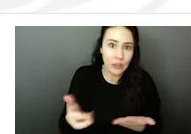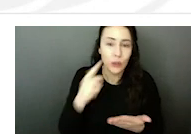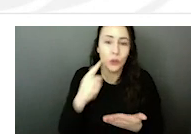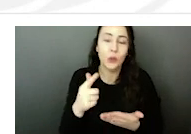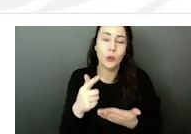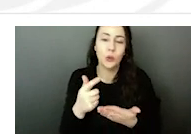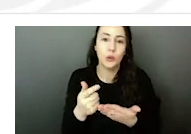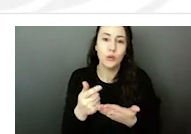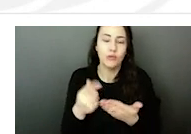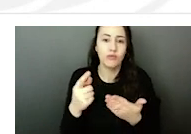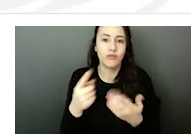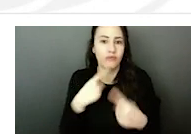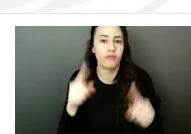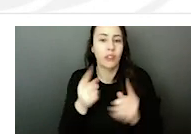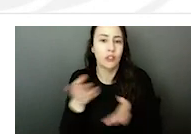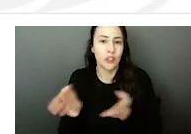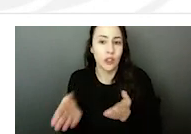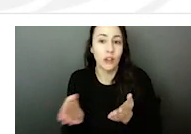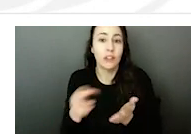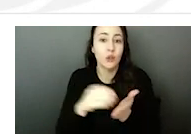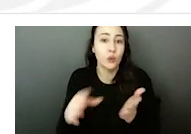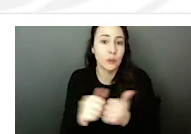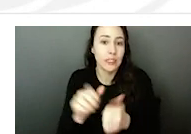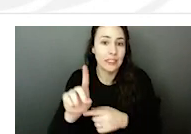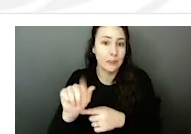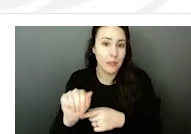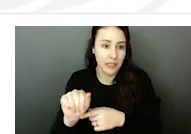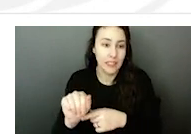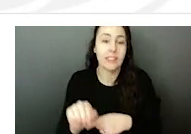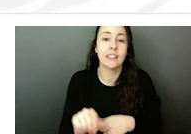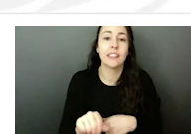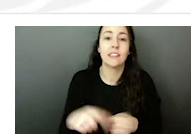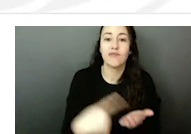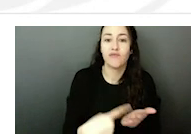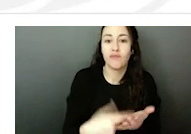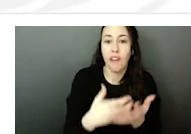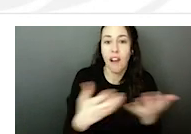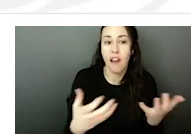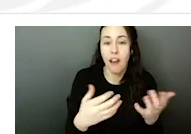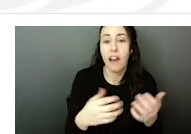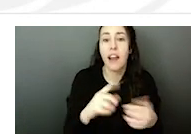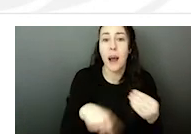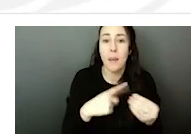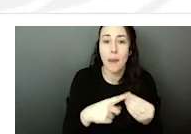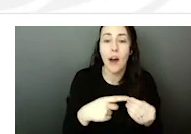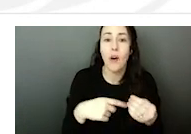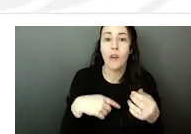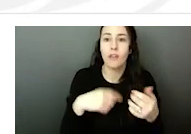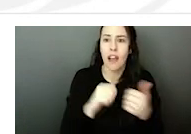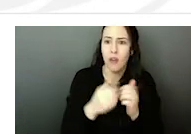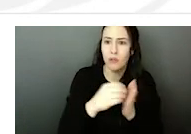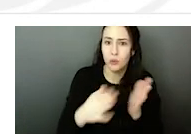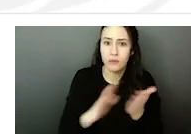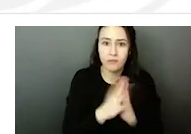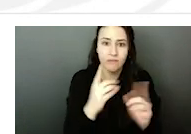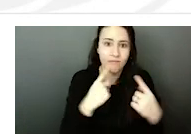students with disabilities. We've been talking a lot of the Chancellor's office about the social determinants of success, right? That in order for students to be